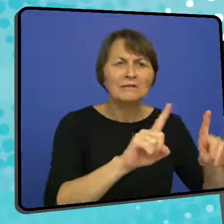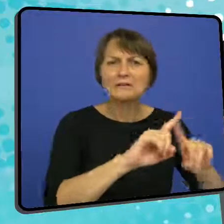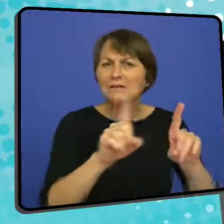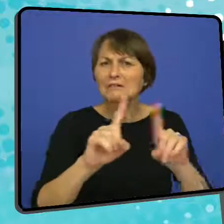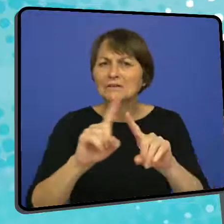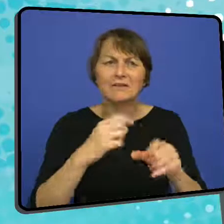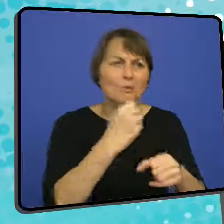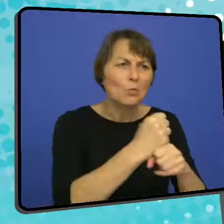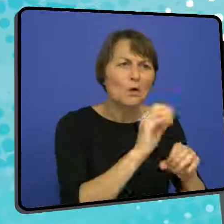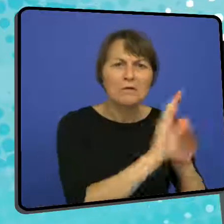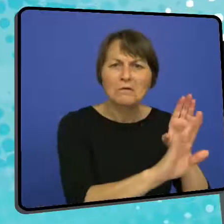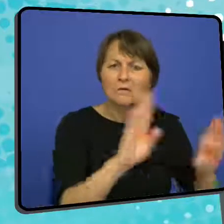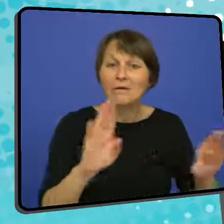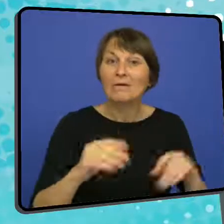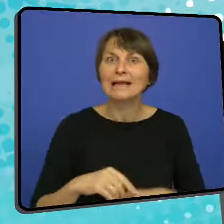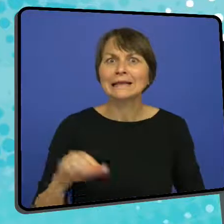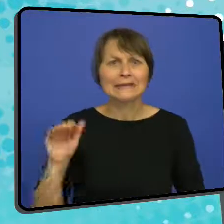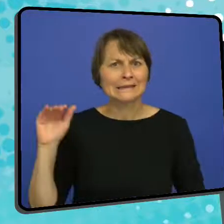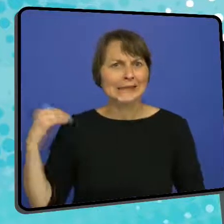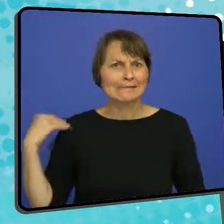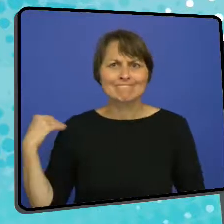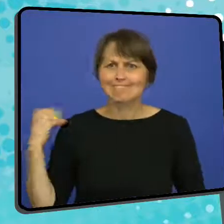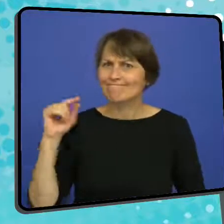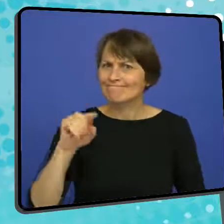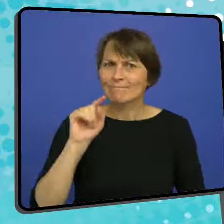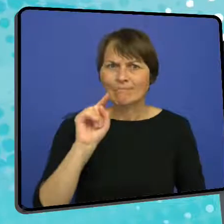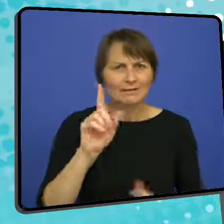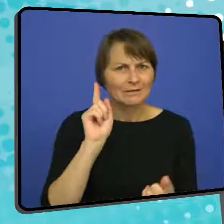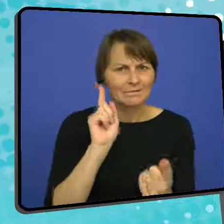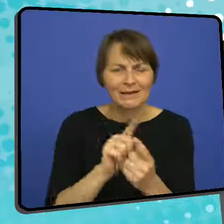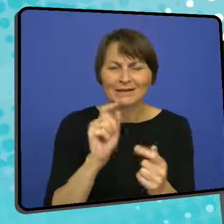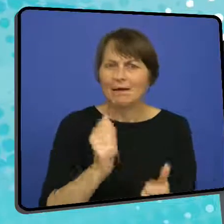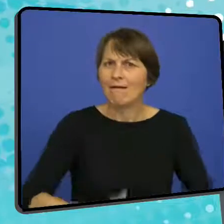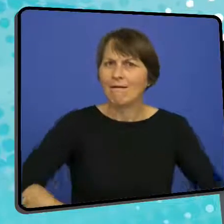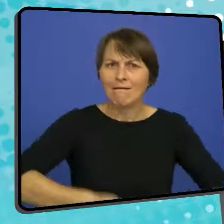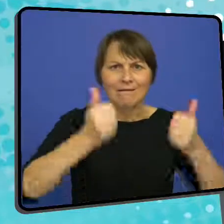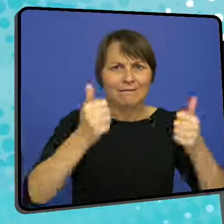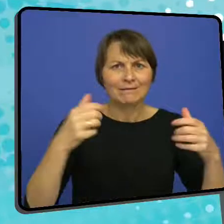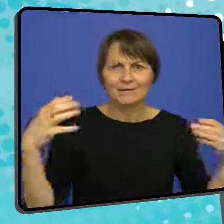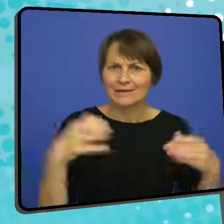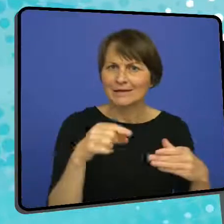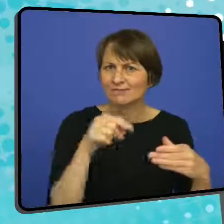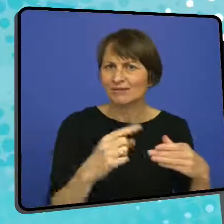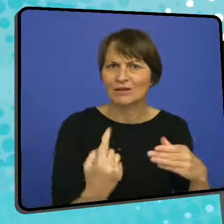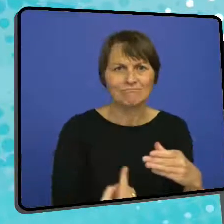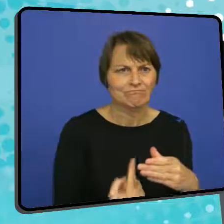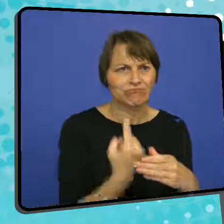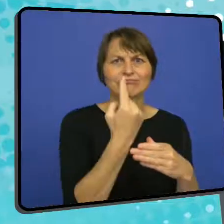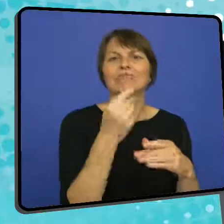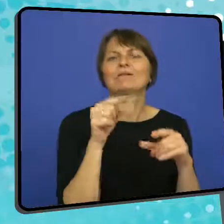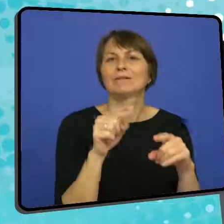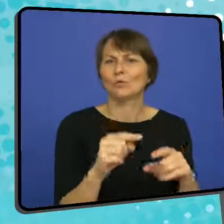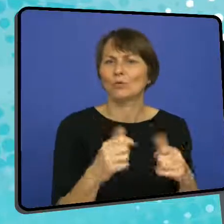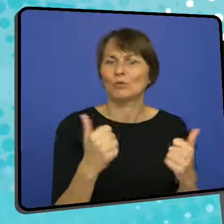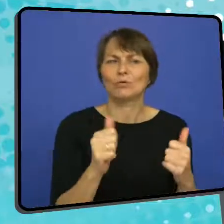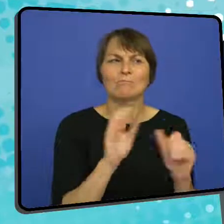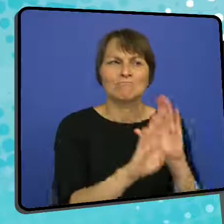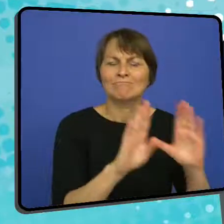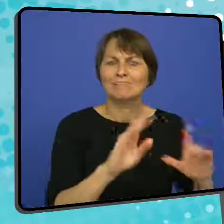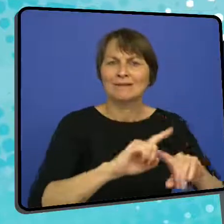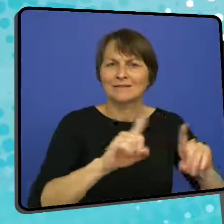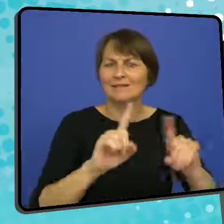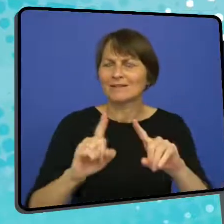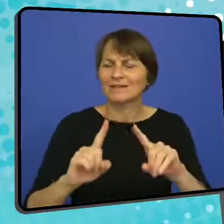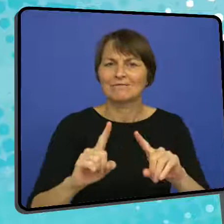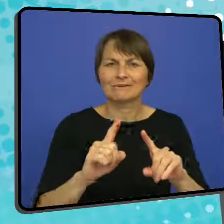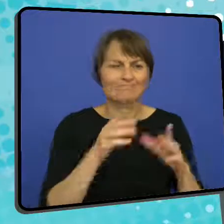her. She's a huge part of the team, the amazing stuff that happens on the team, and all the different roles. So it's amazing to have you here